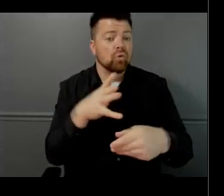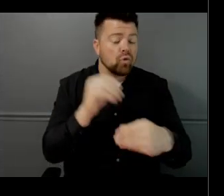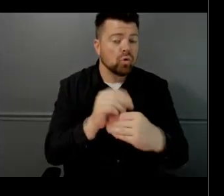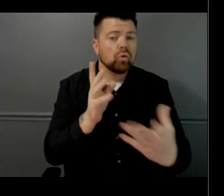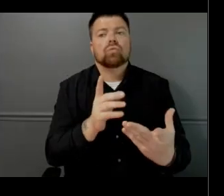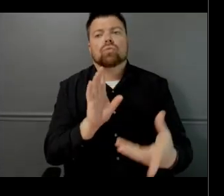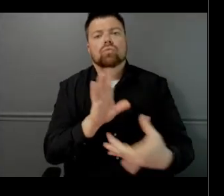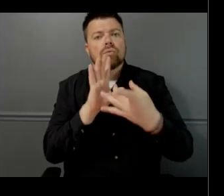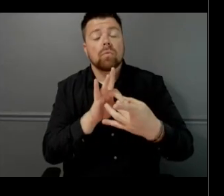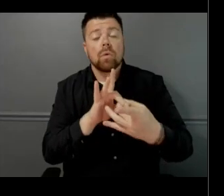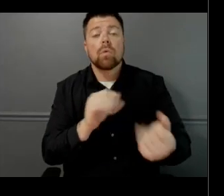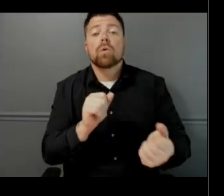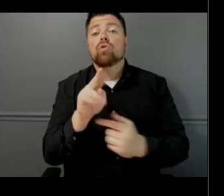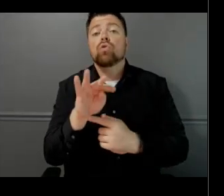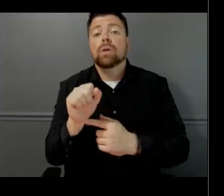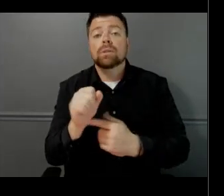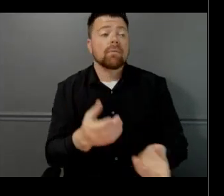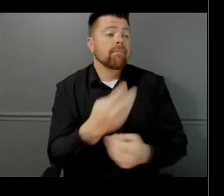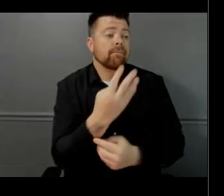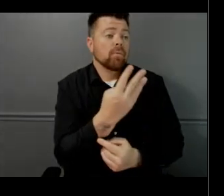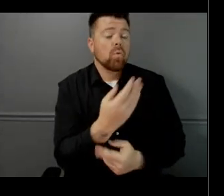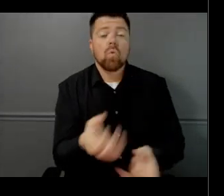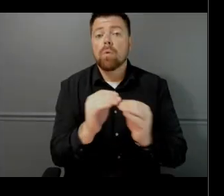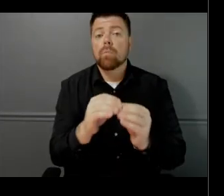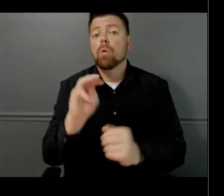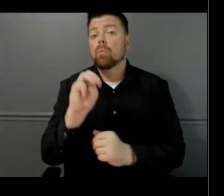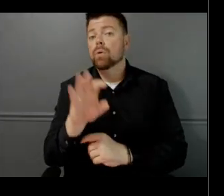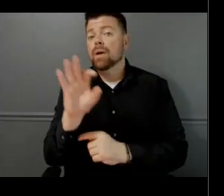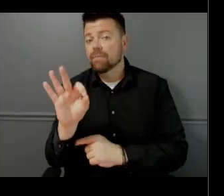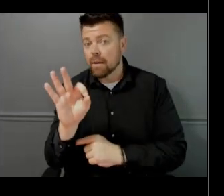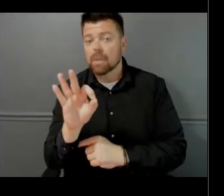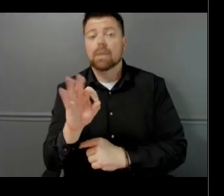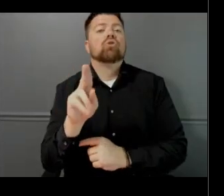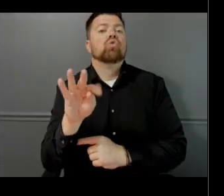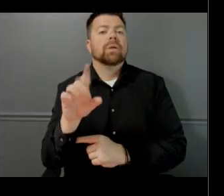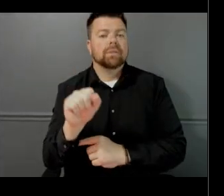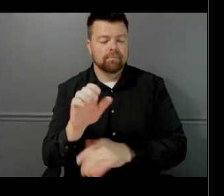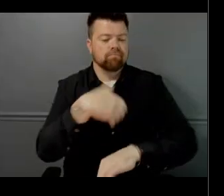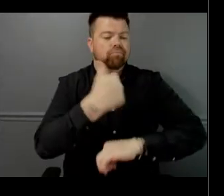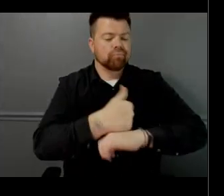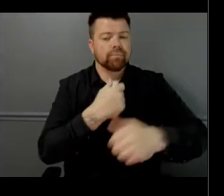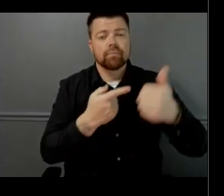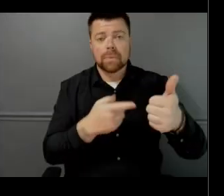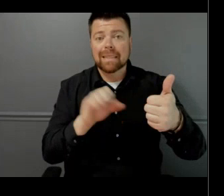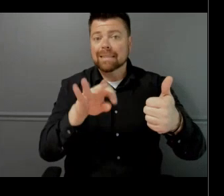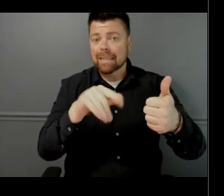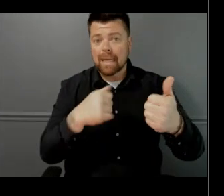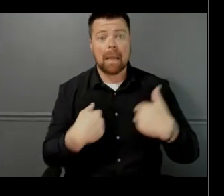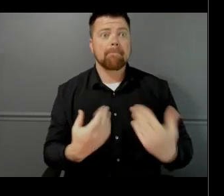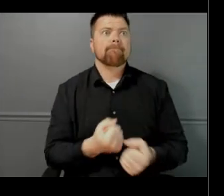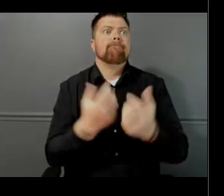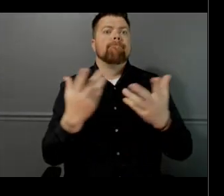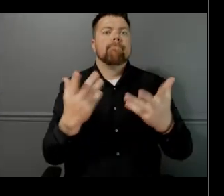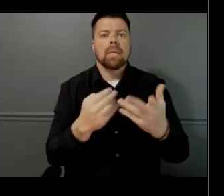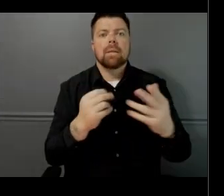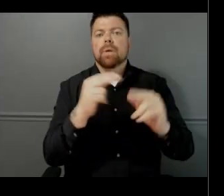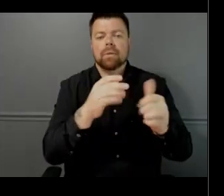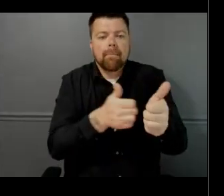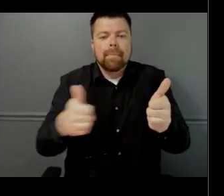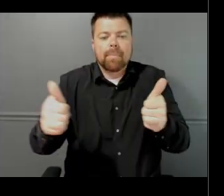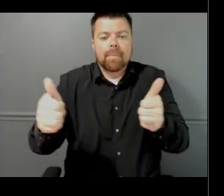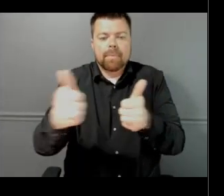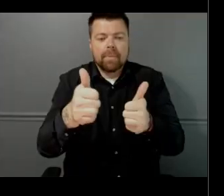4 or more multifamily dwellings. As the site has multiple buildings, either the individual building test or